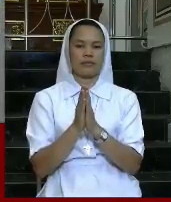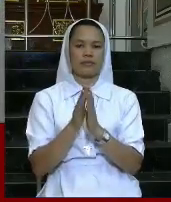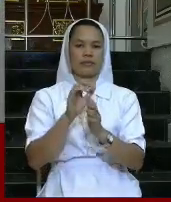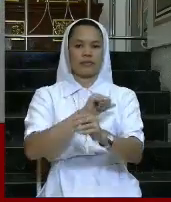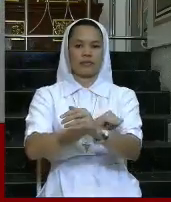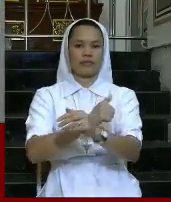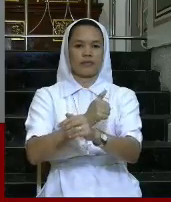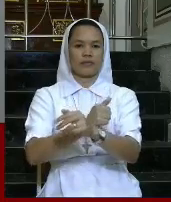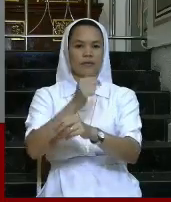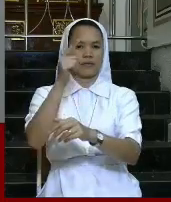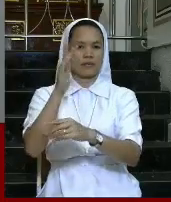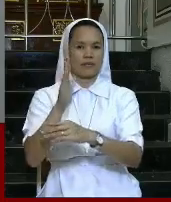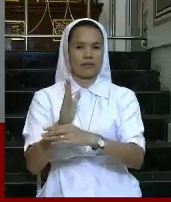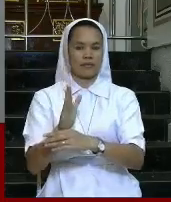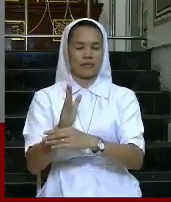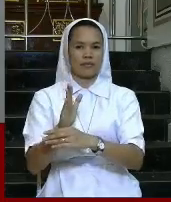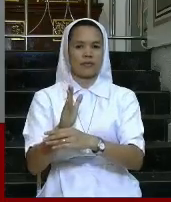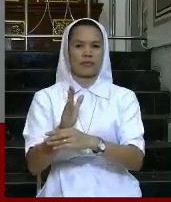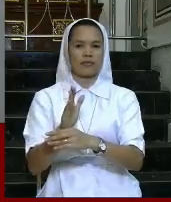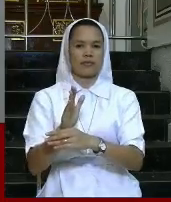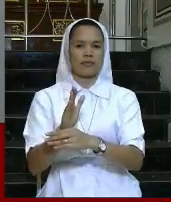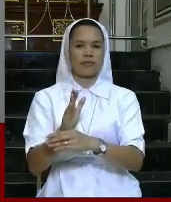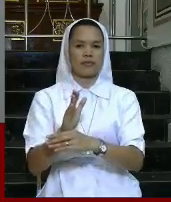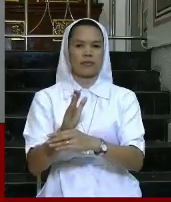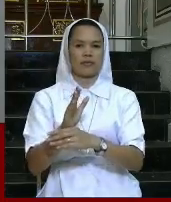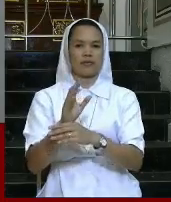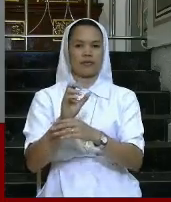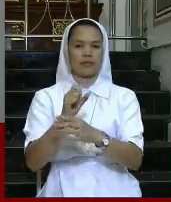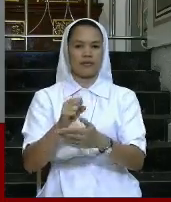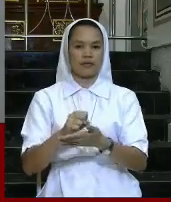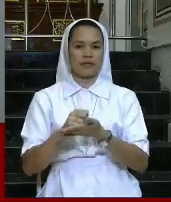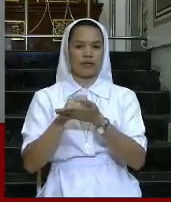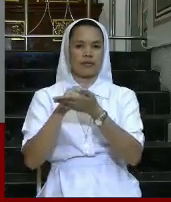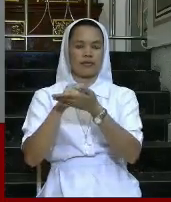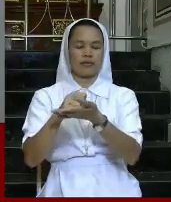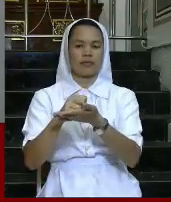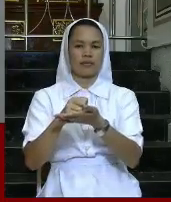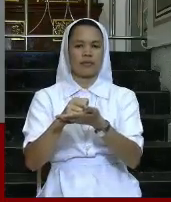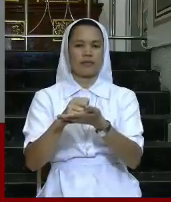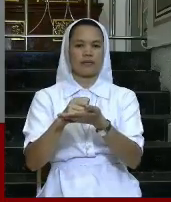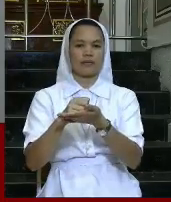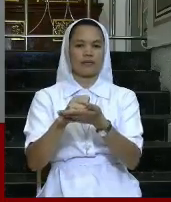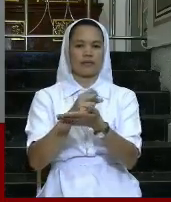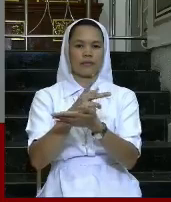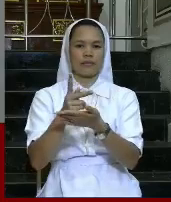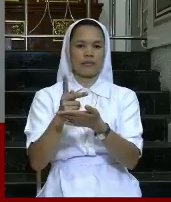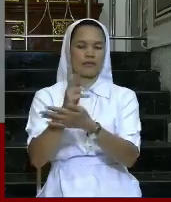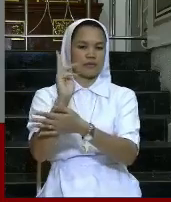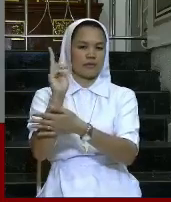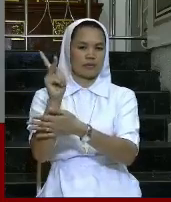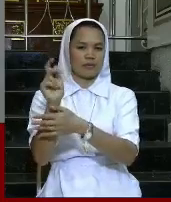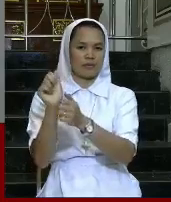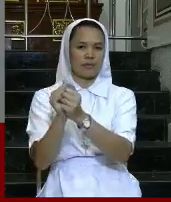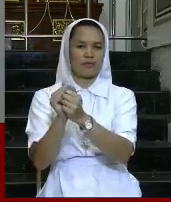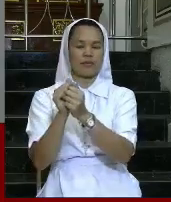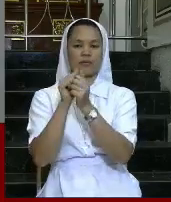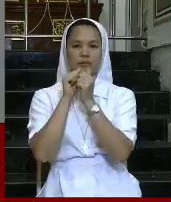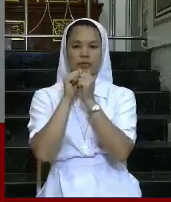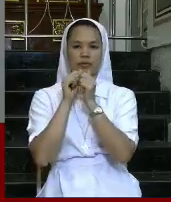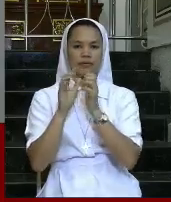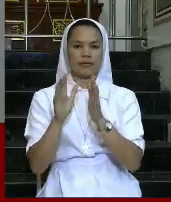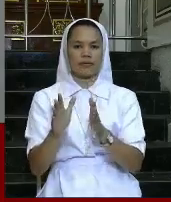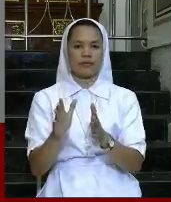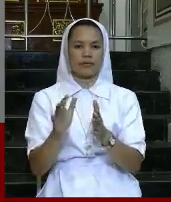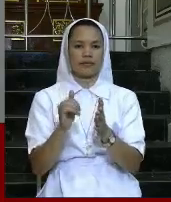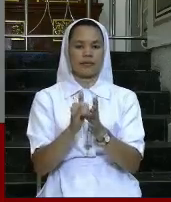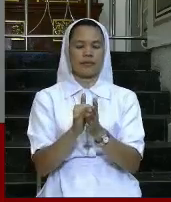Almighty ever-living God, sanctify these branches with your blessing,